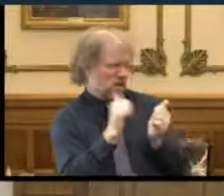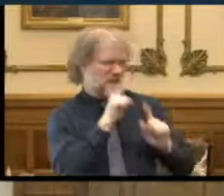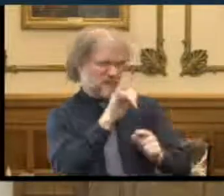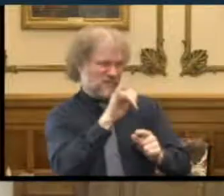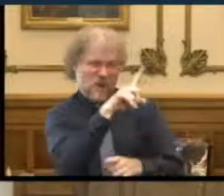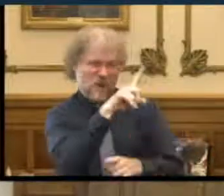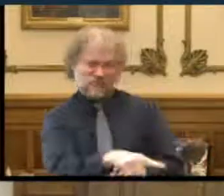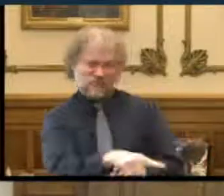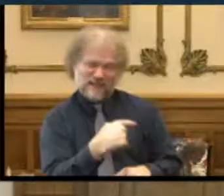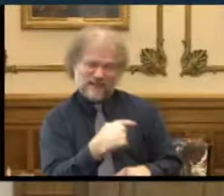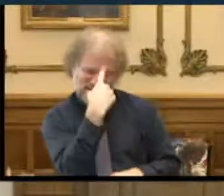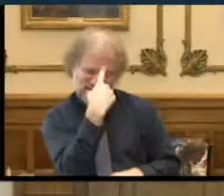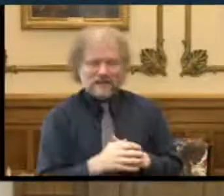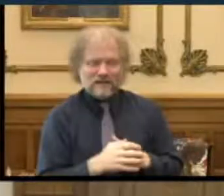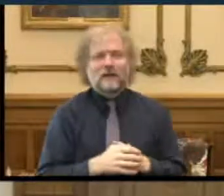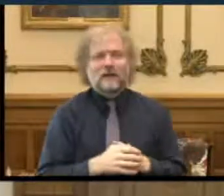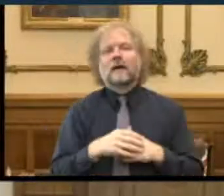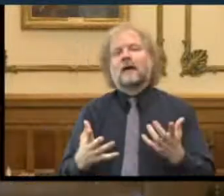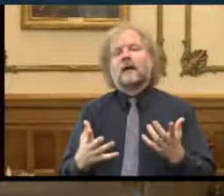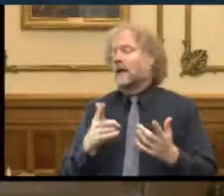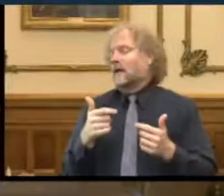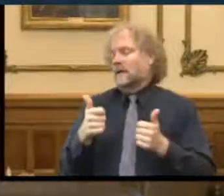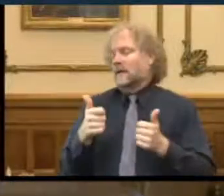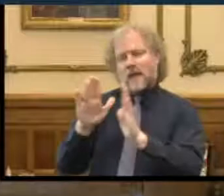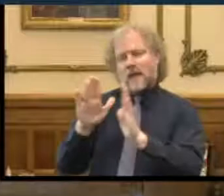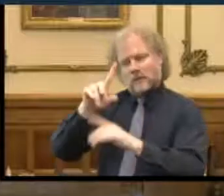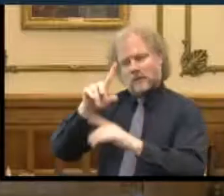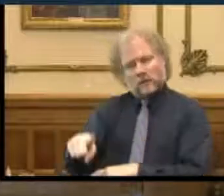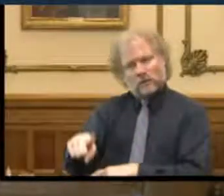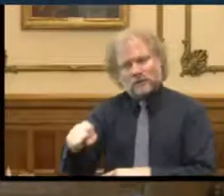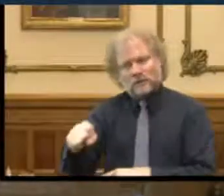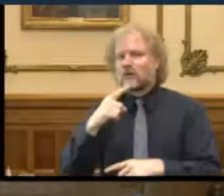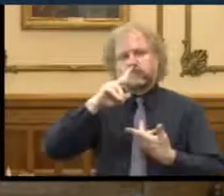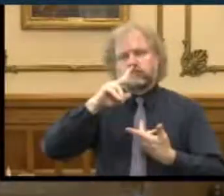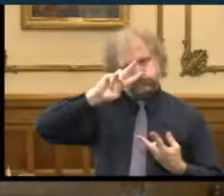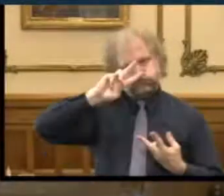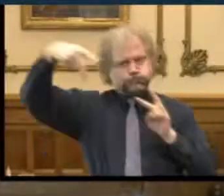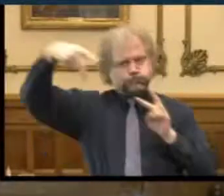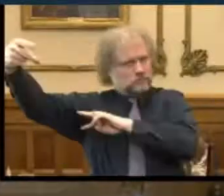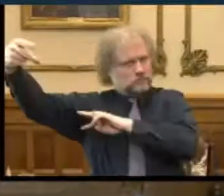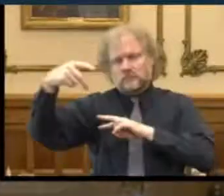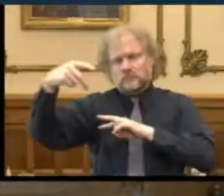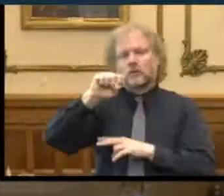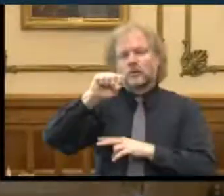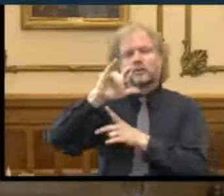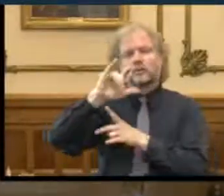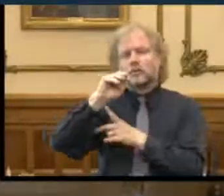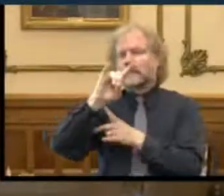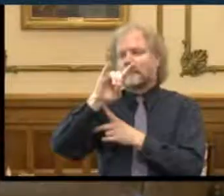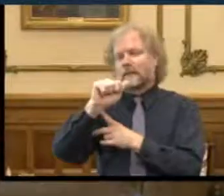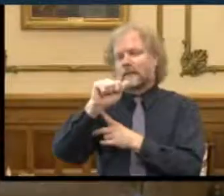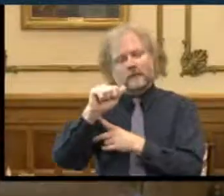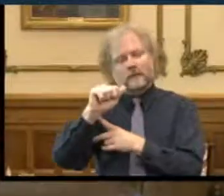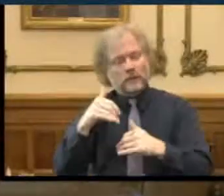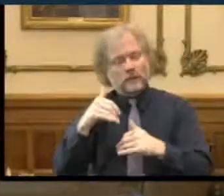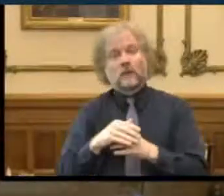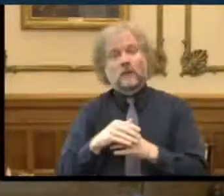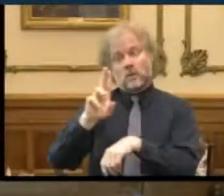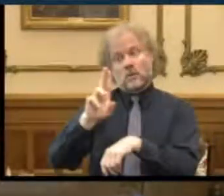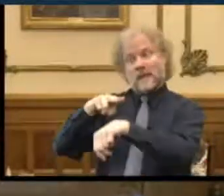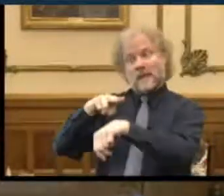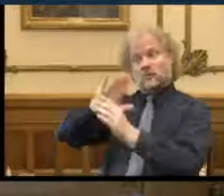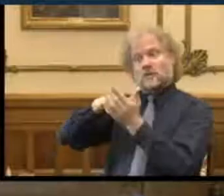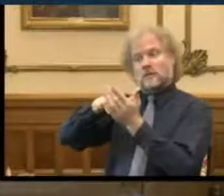that. Yes, it's an excellent question, and boy, has it been misinterpreted by social media. You know, the National Center for